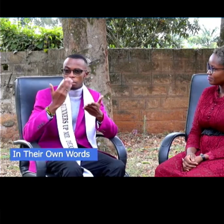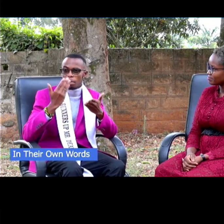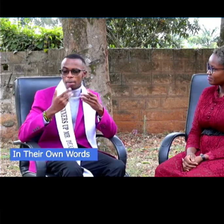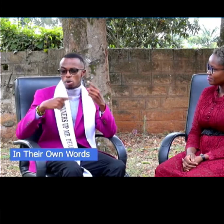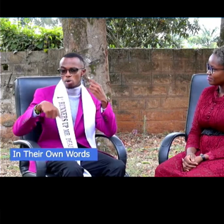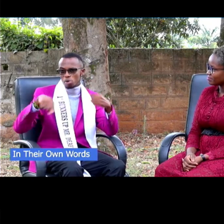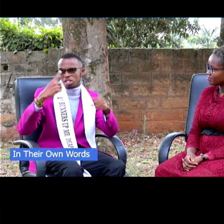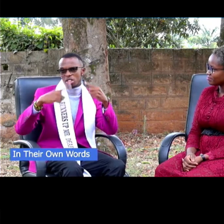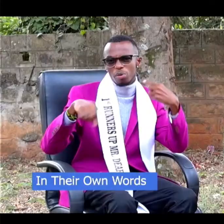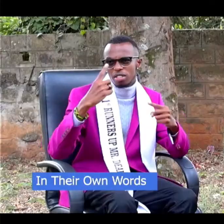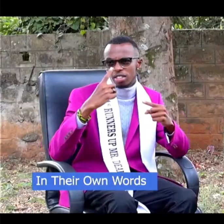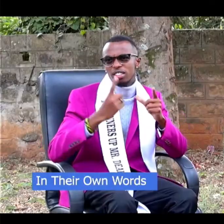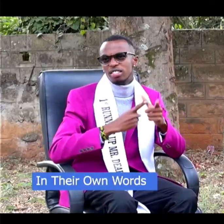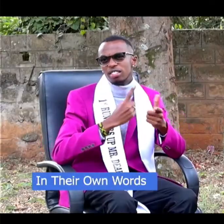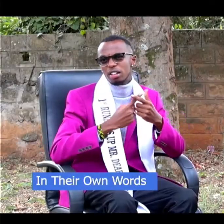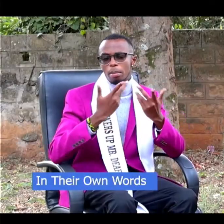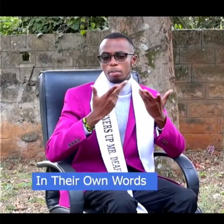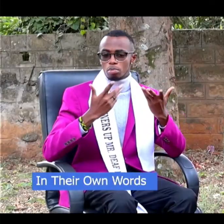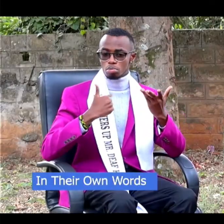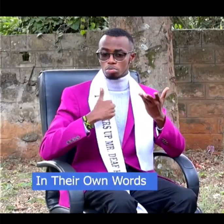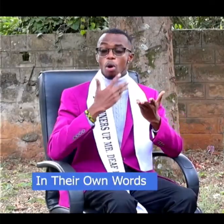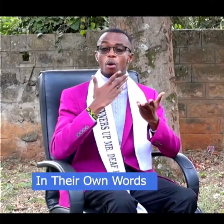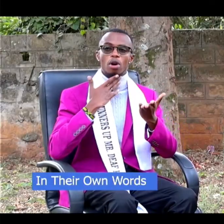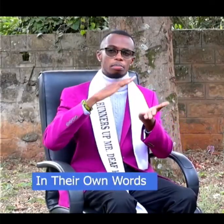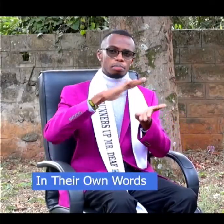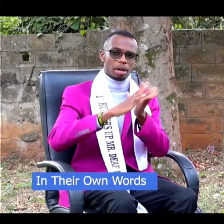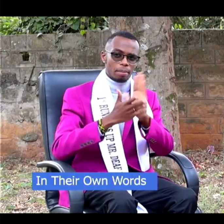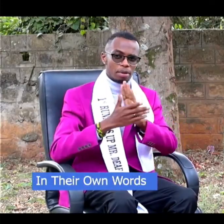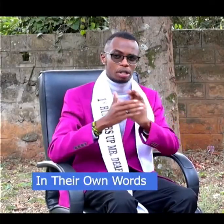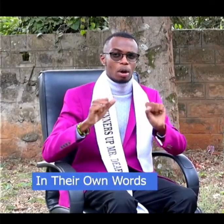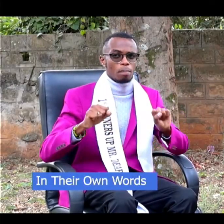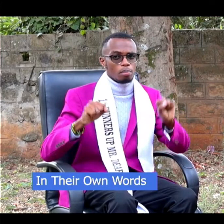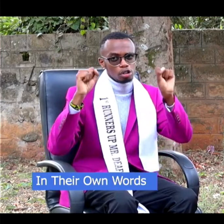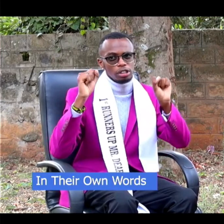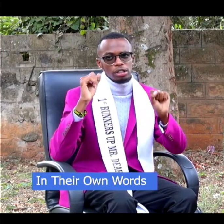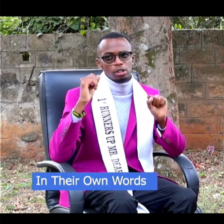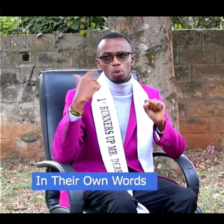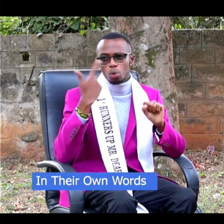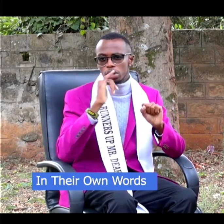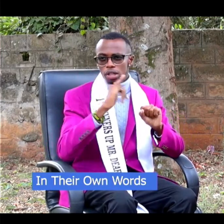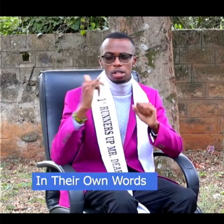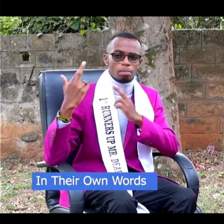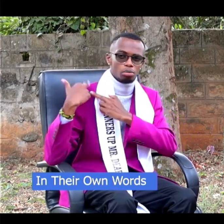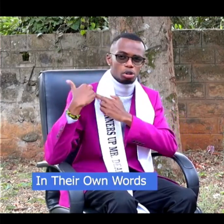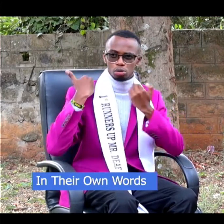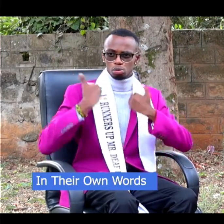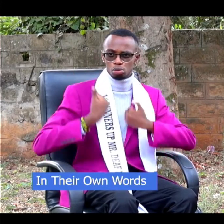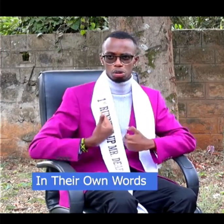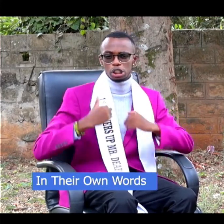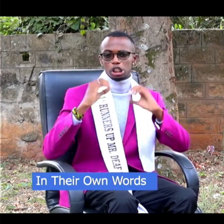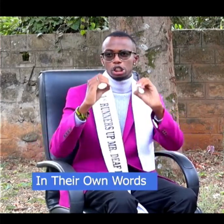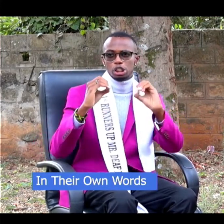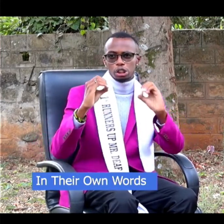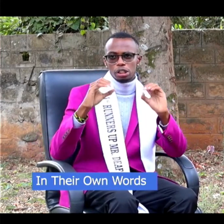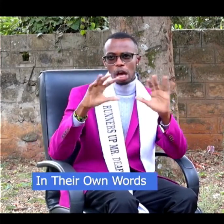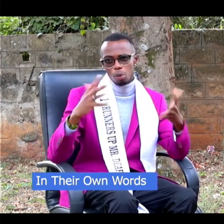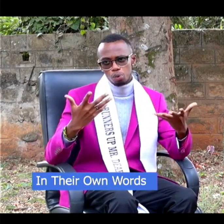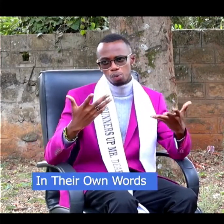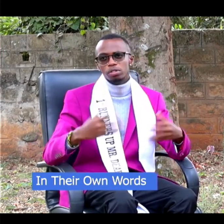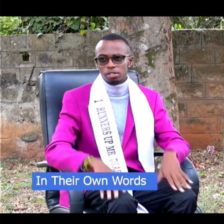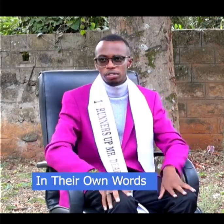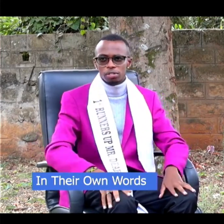In 2 years' time, in the modeling industry, I hope to compete in a lot of pageants. I want to become a